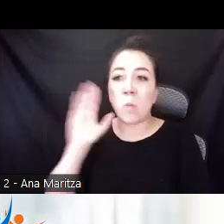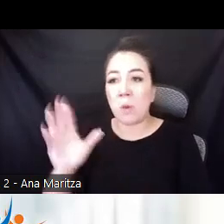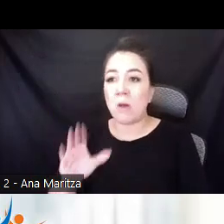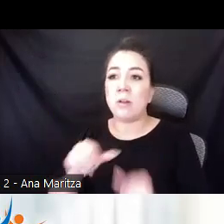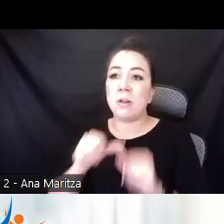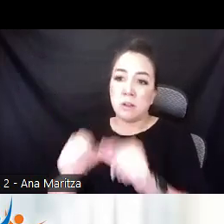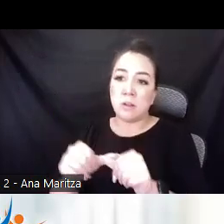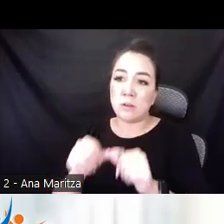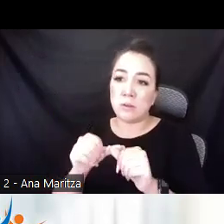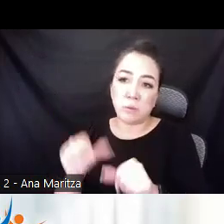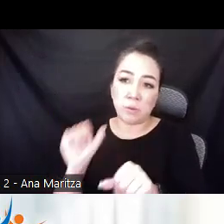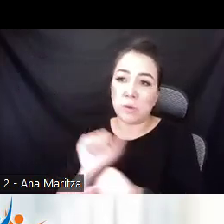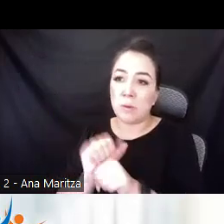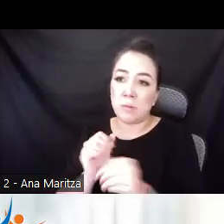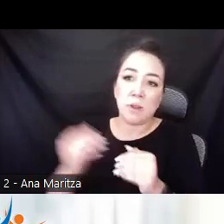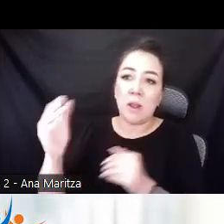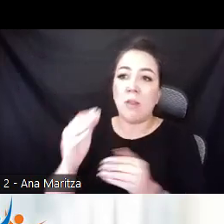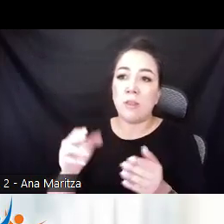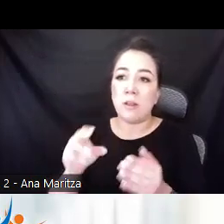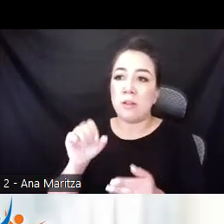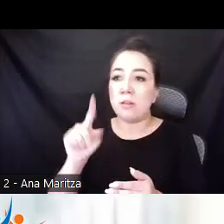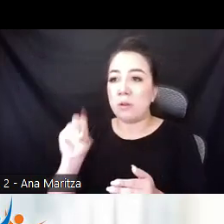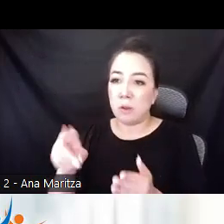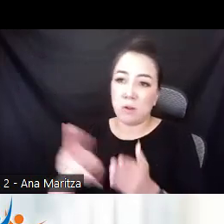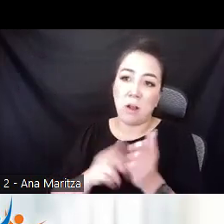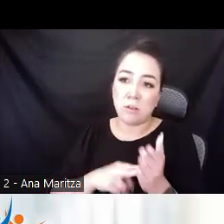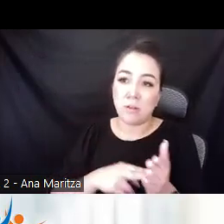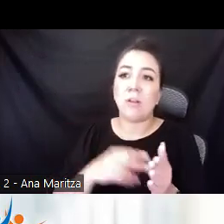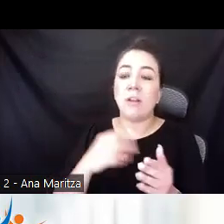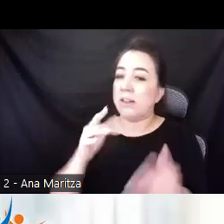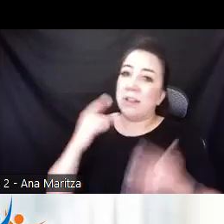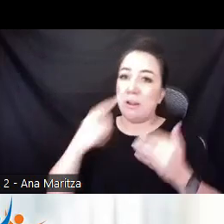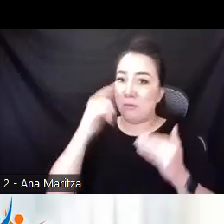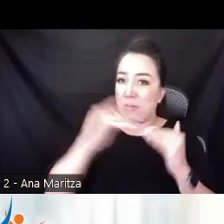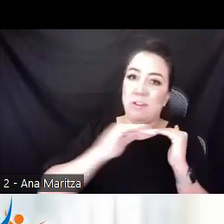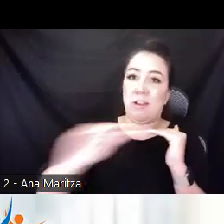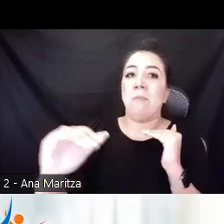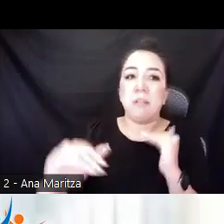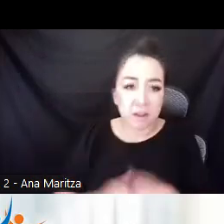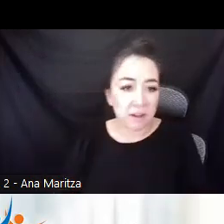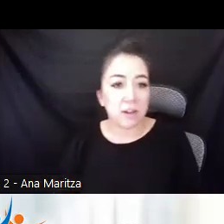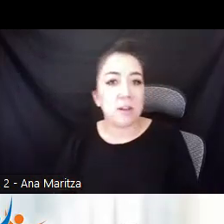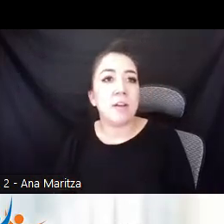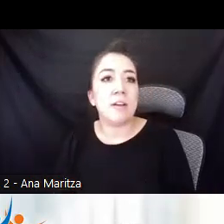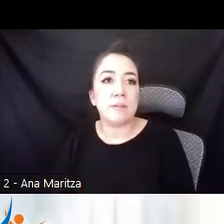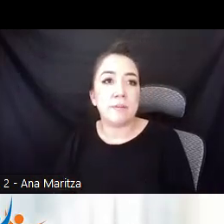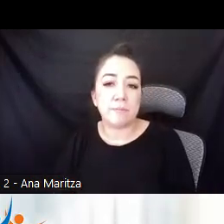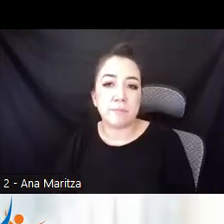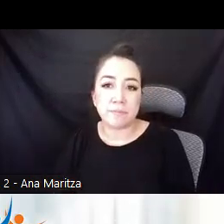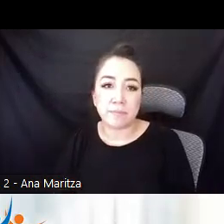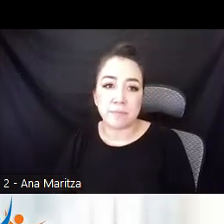Brain Initiative beyond this 2-year contract, which is exciting for sustainability. Next slide, please.